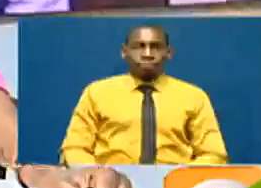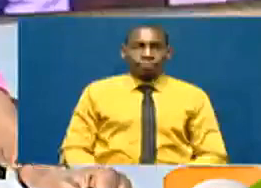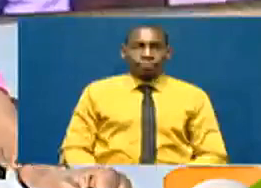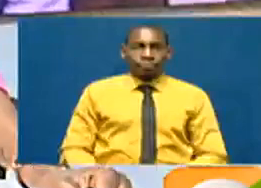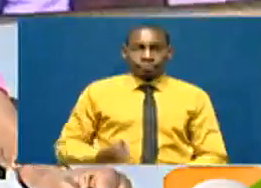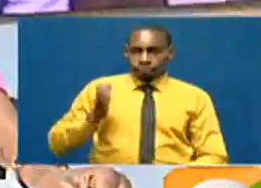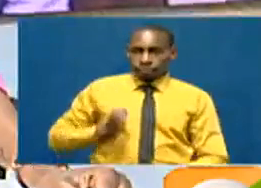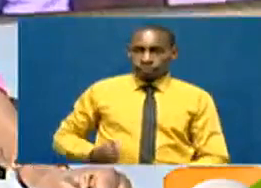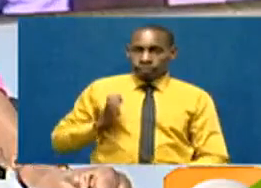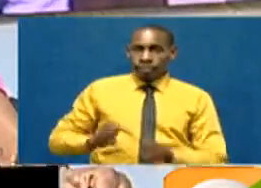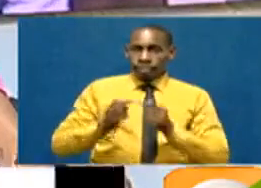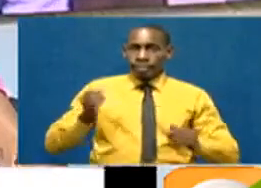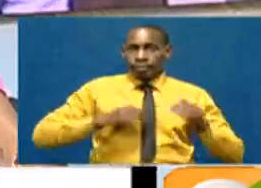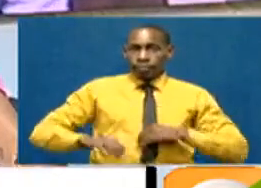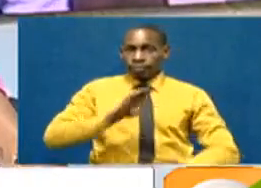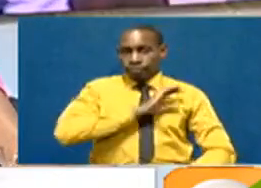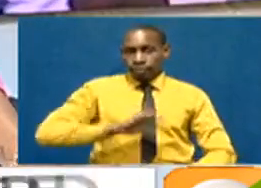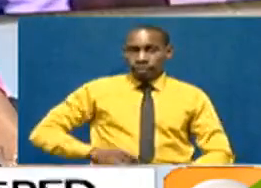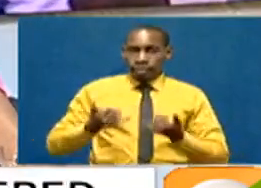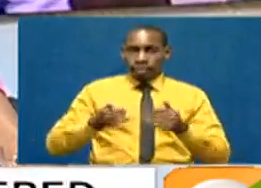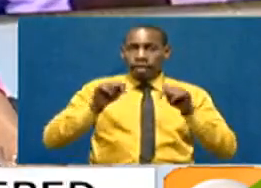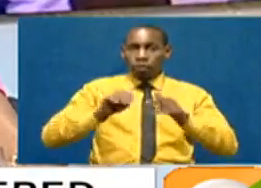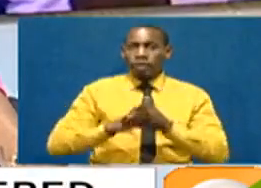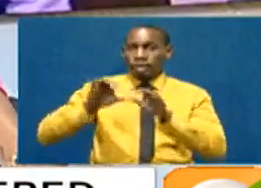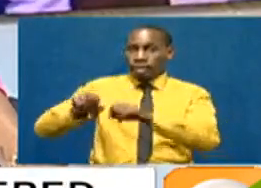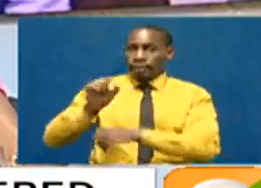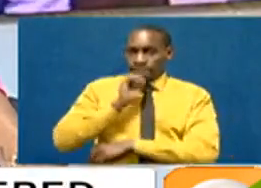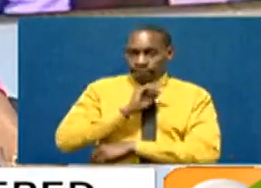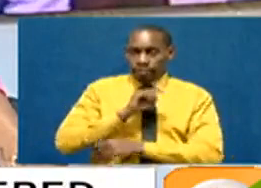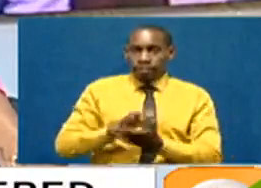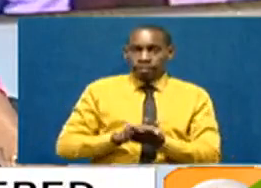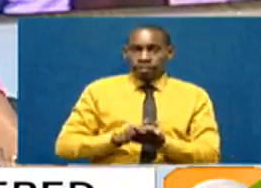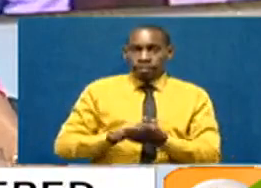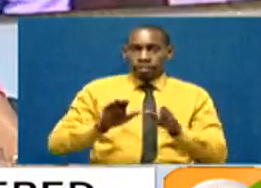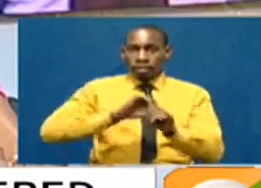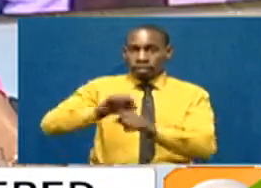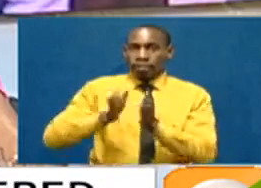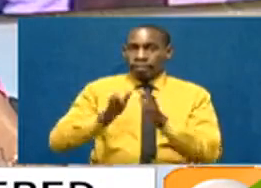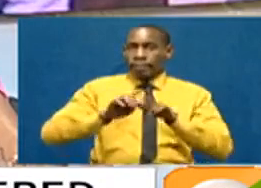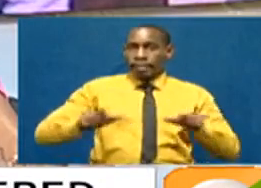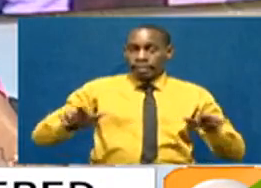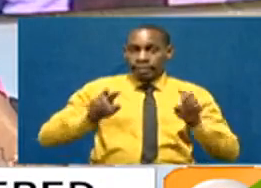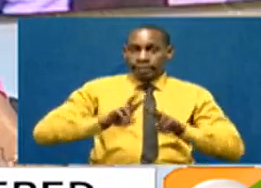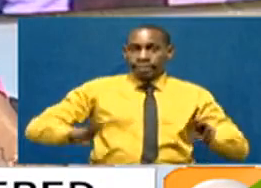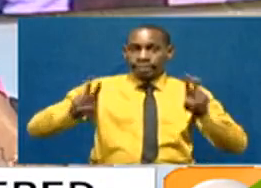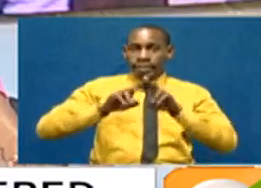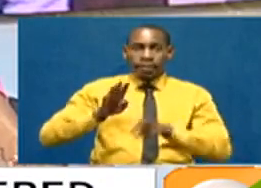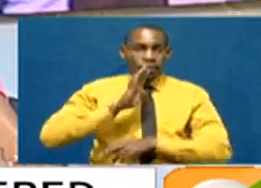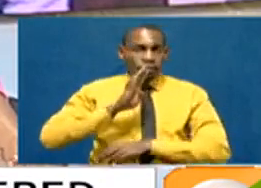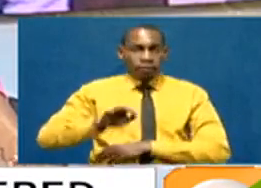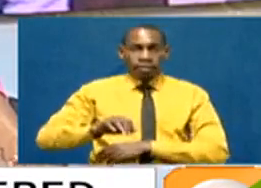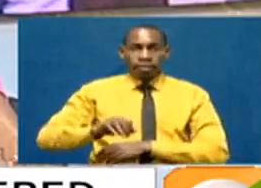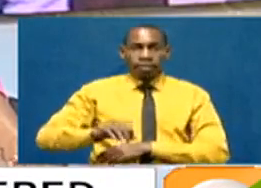Now, the Ethics and Anti-Corruption Commission has today recovered grabbed public land valued at